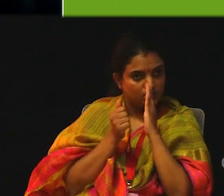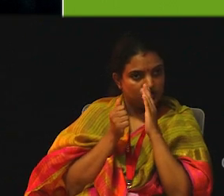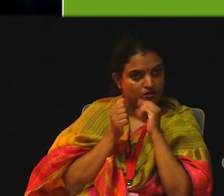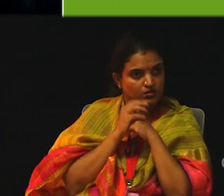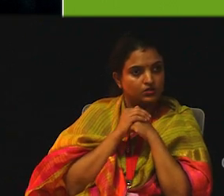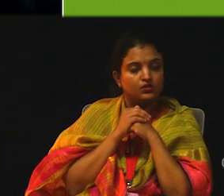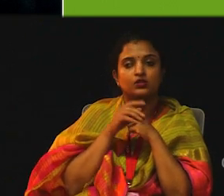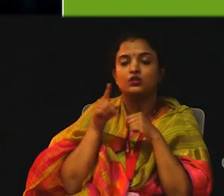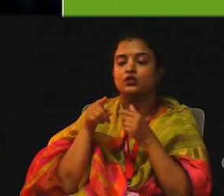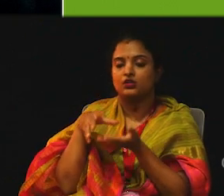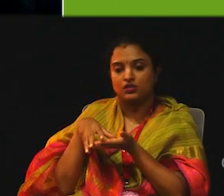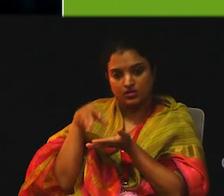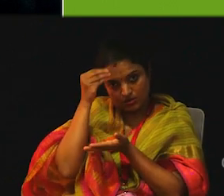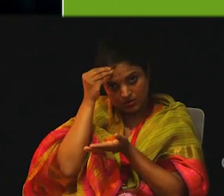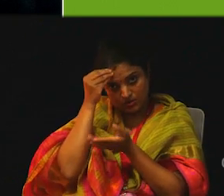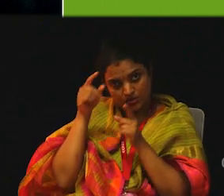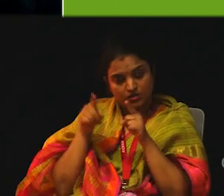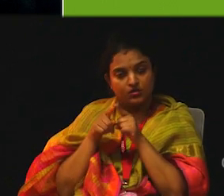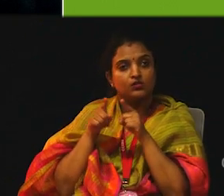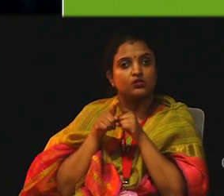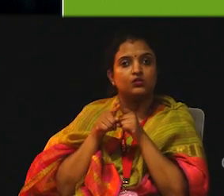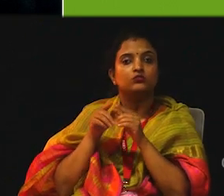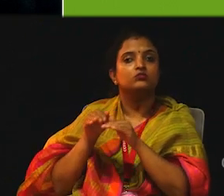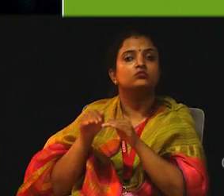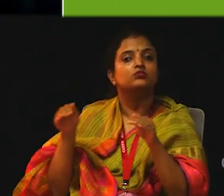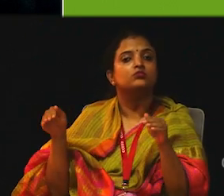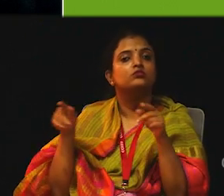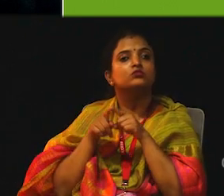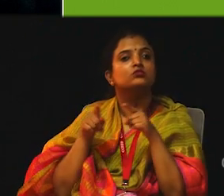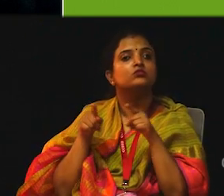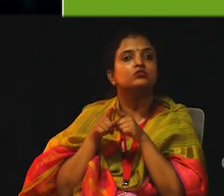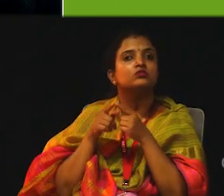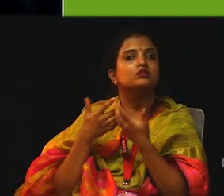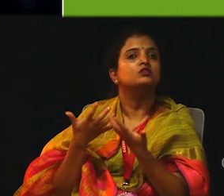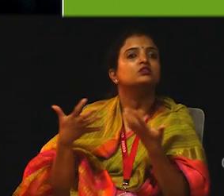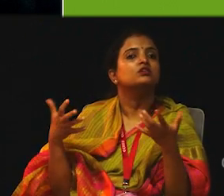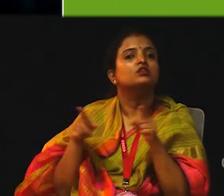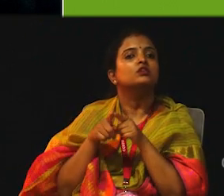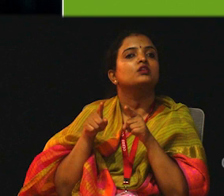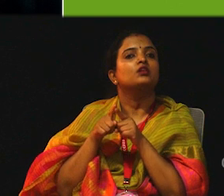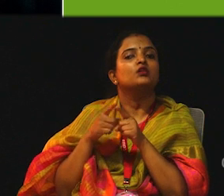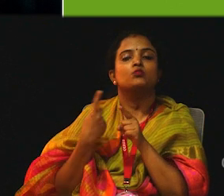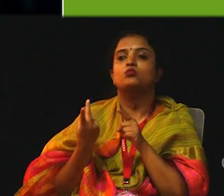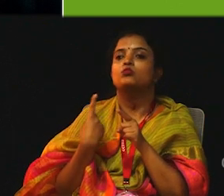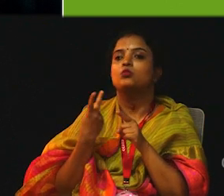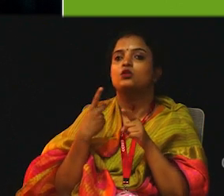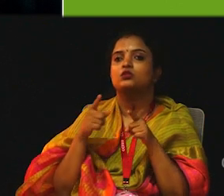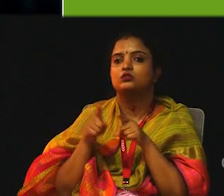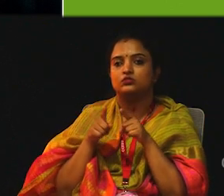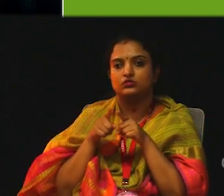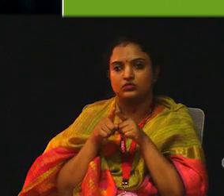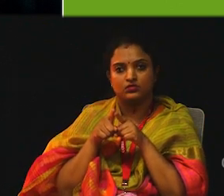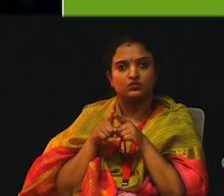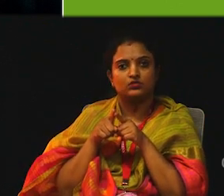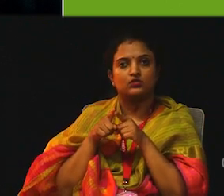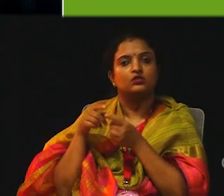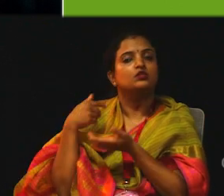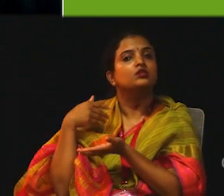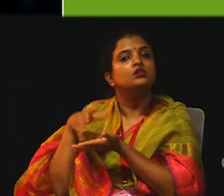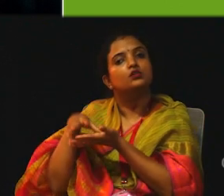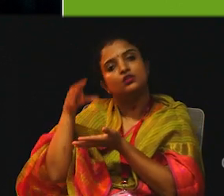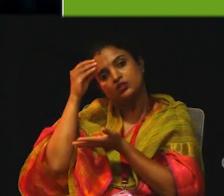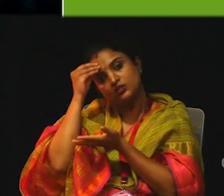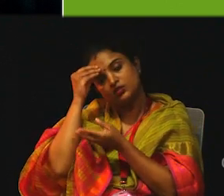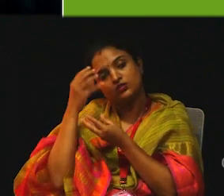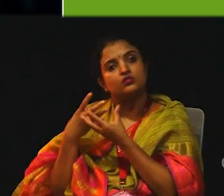goal is learning to learn, to have students learn generalized modes of perception, thought, learning, and